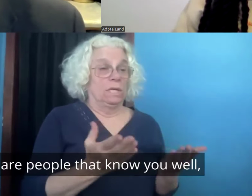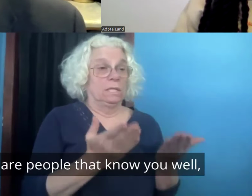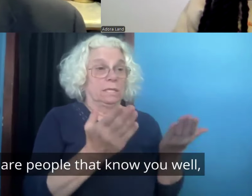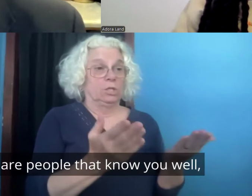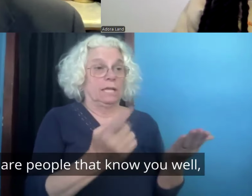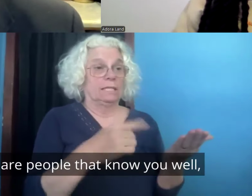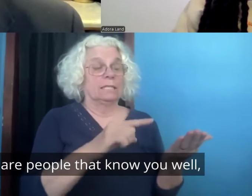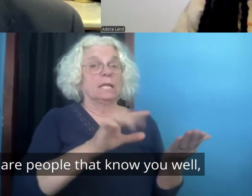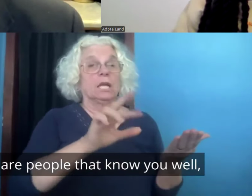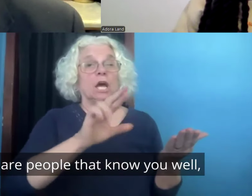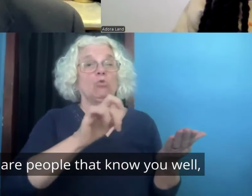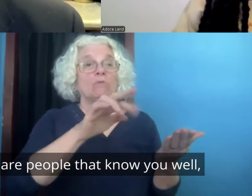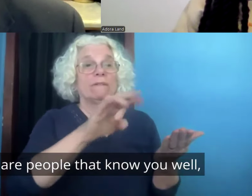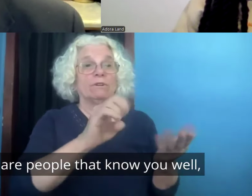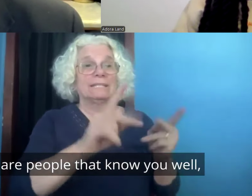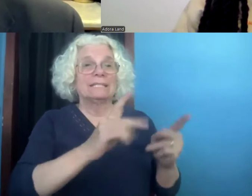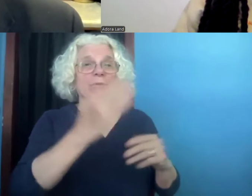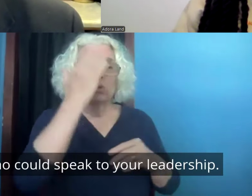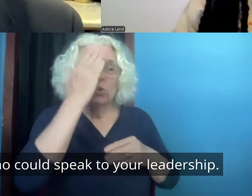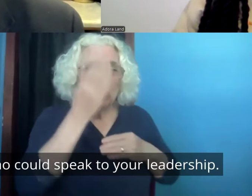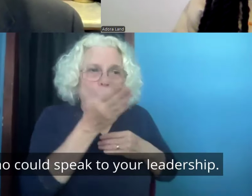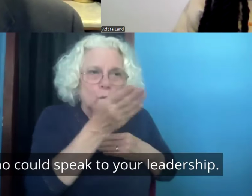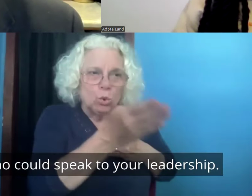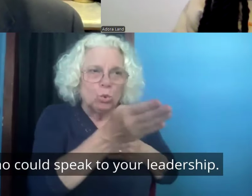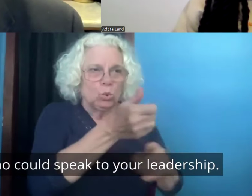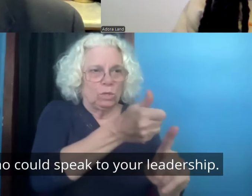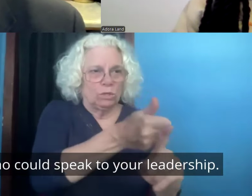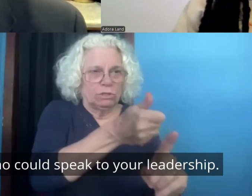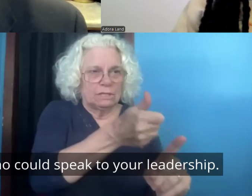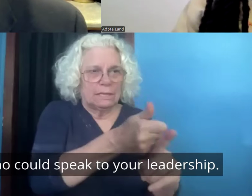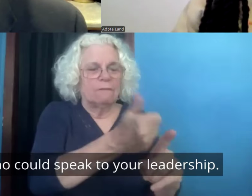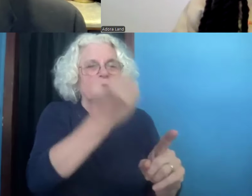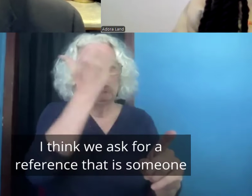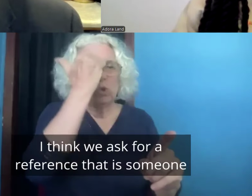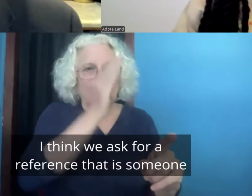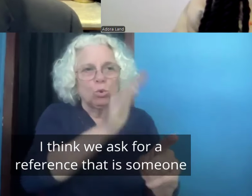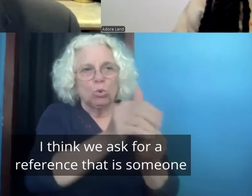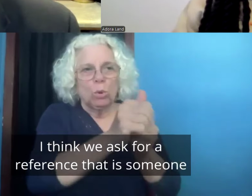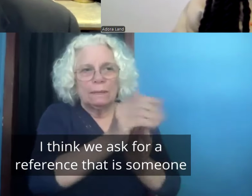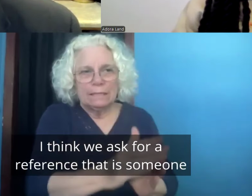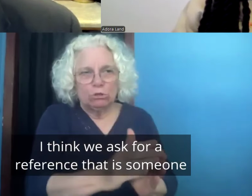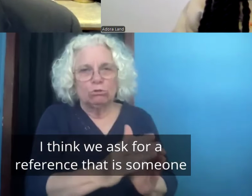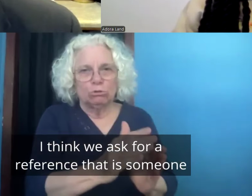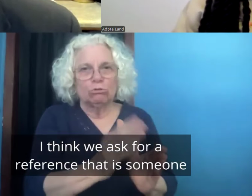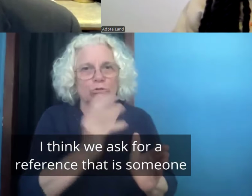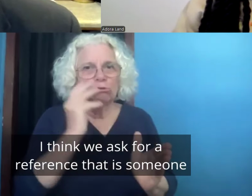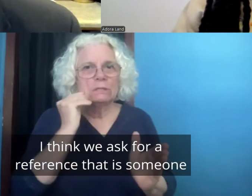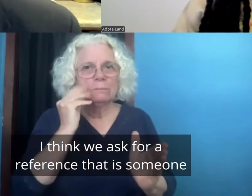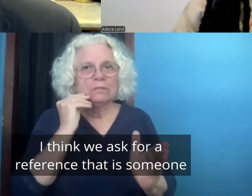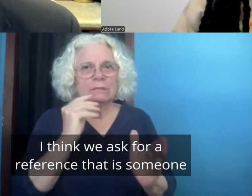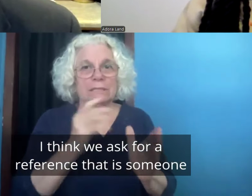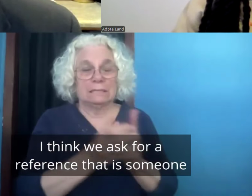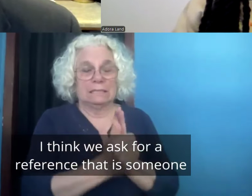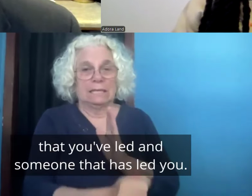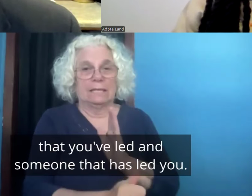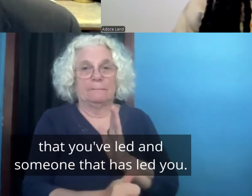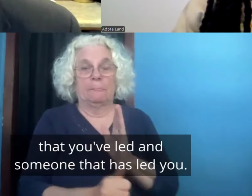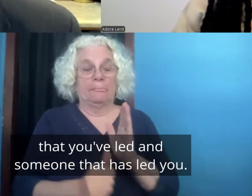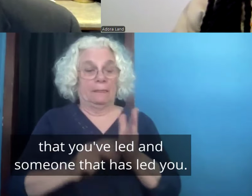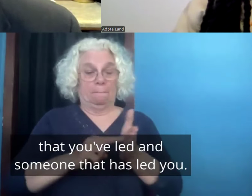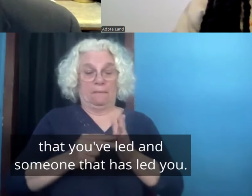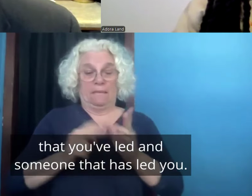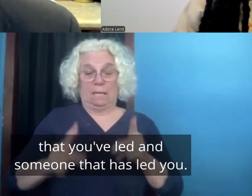are people that know you well, who could speak to your leadership. I think we ask for a reference that is someone that